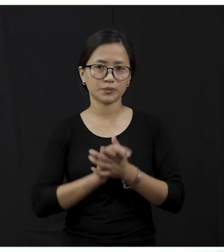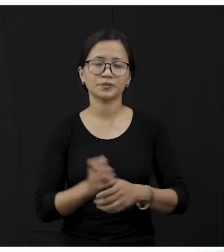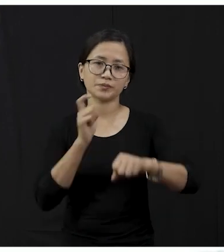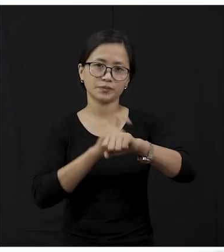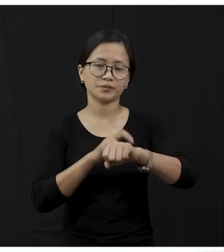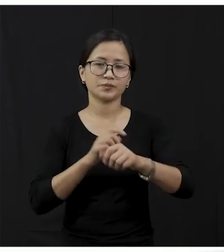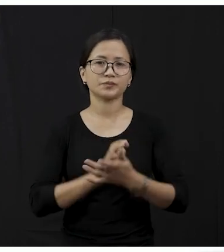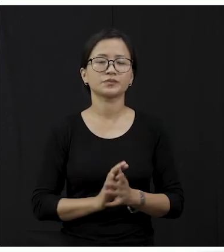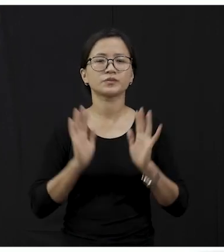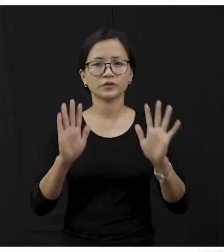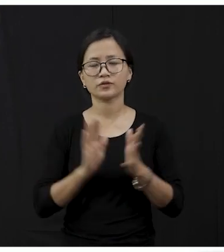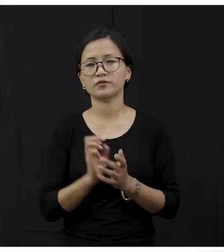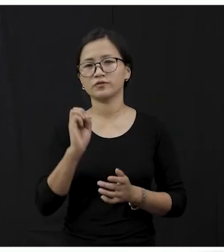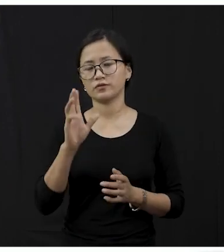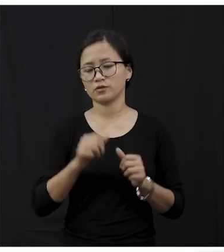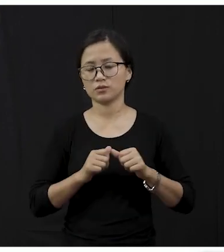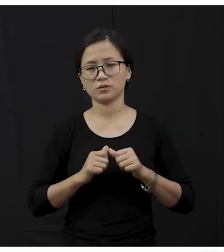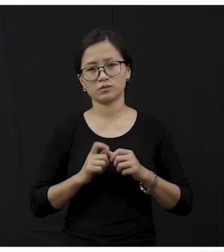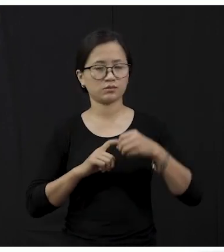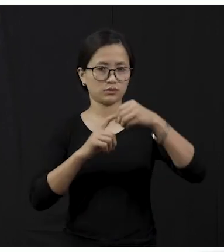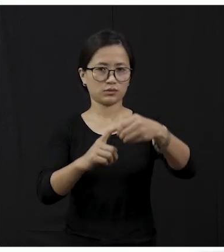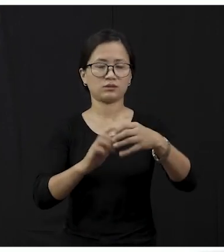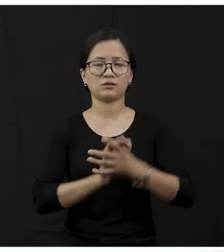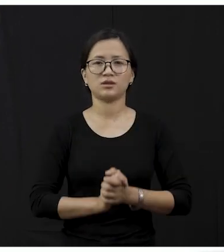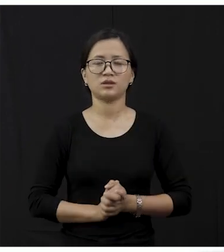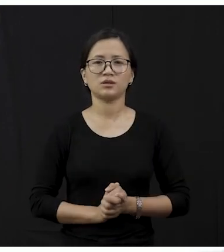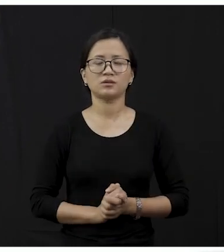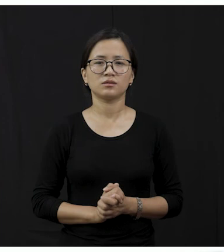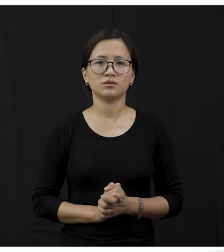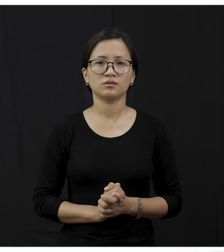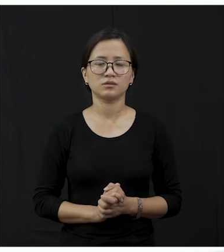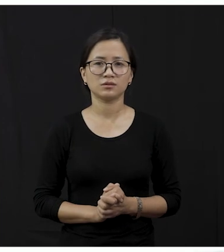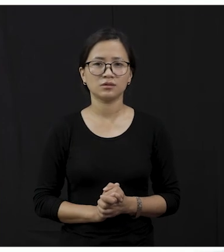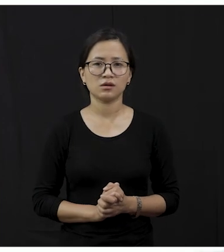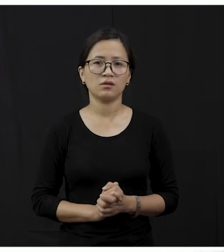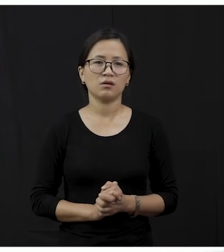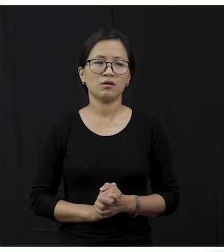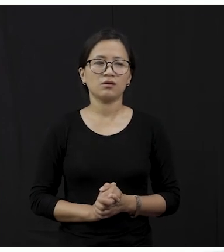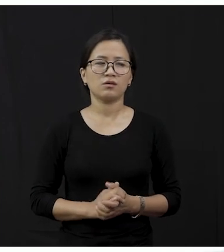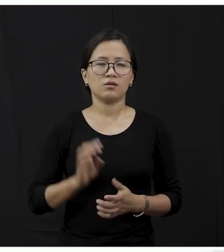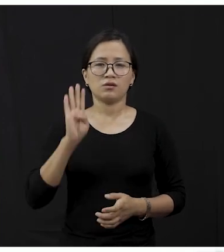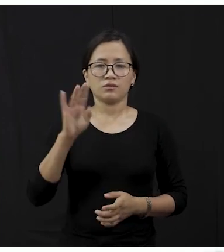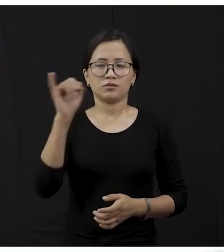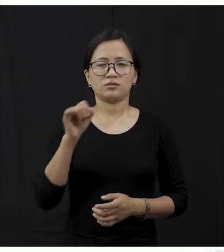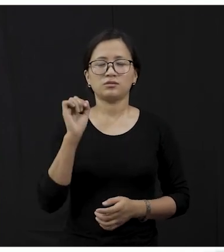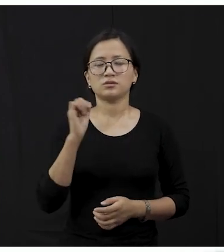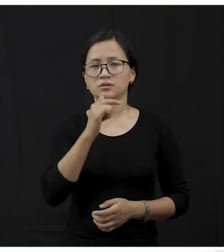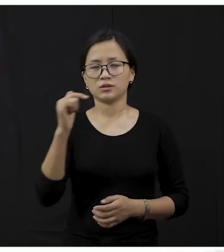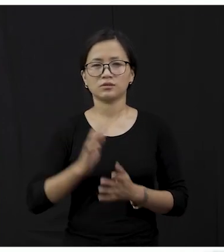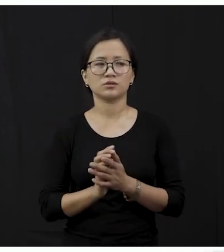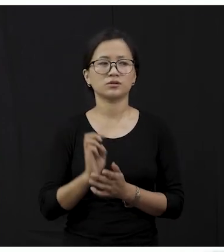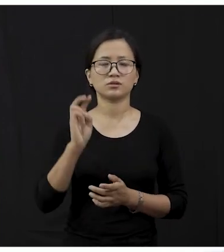here we have 4 questions. You should do the 4 questions. Okay, then 46 minus